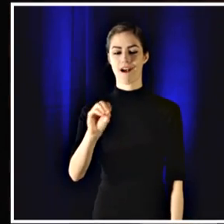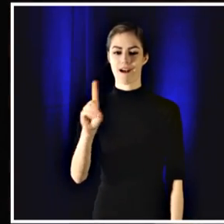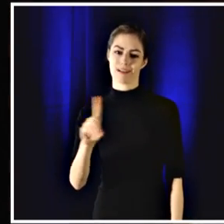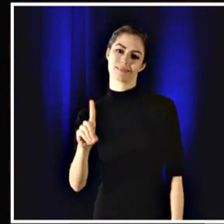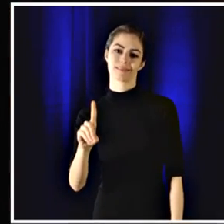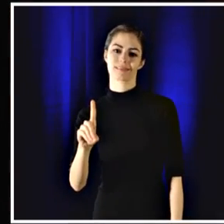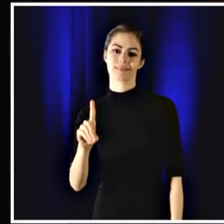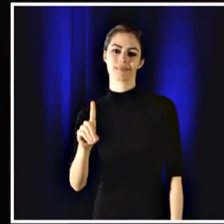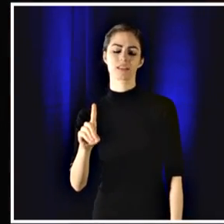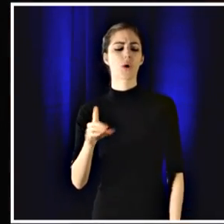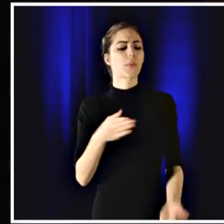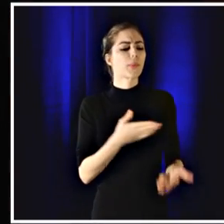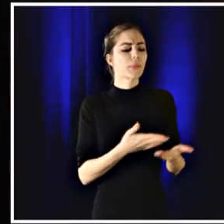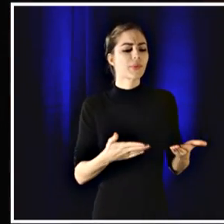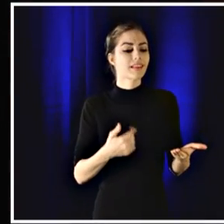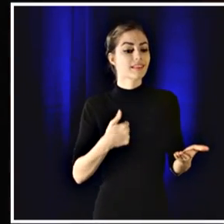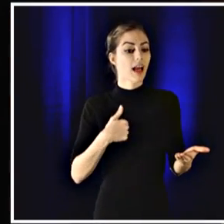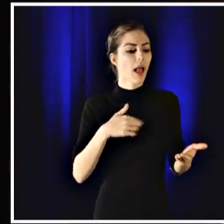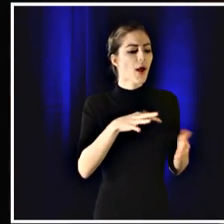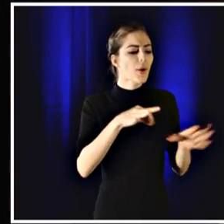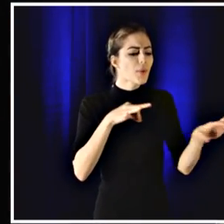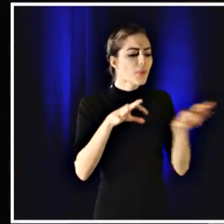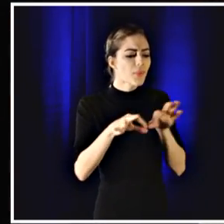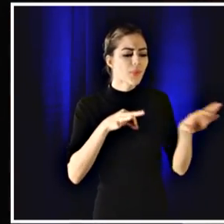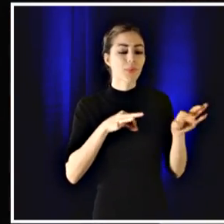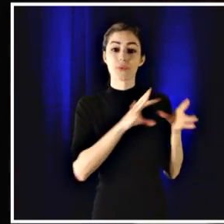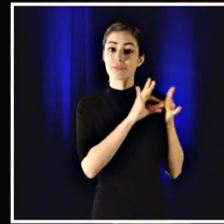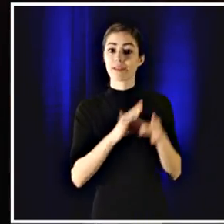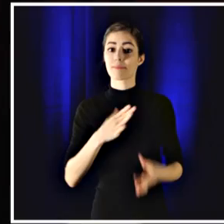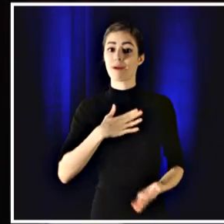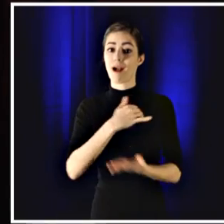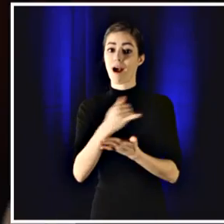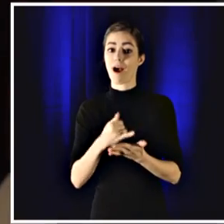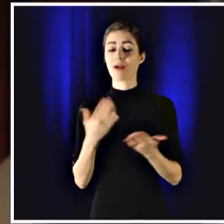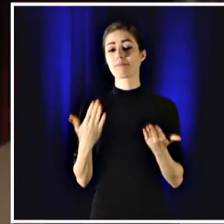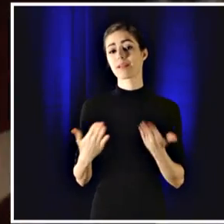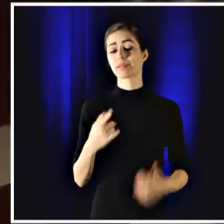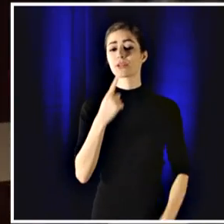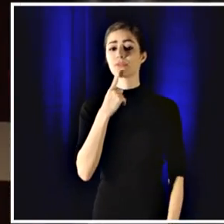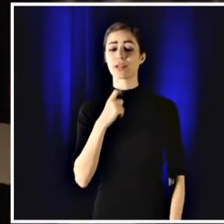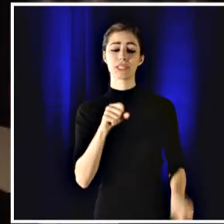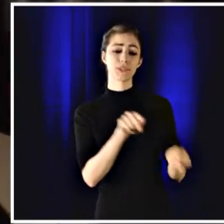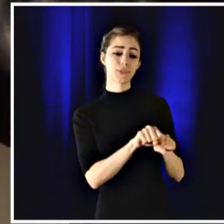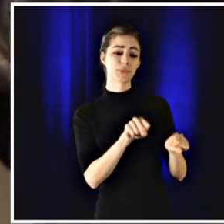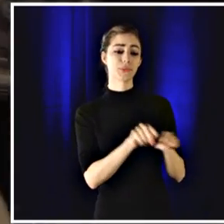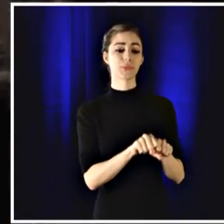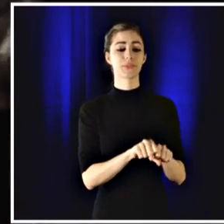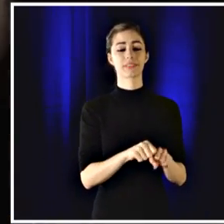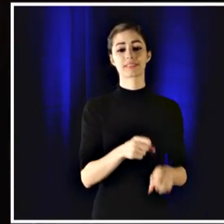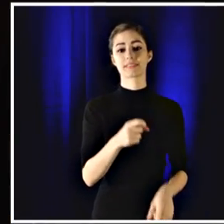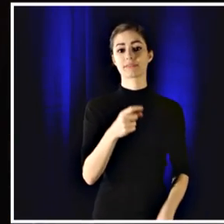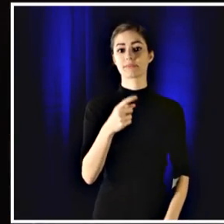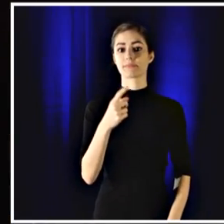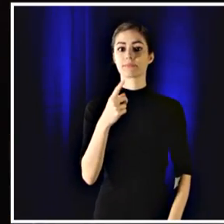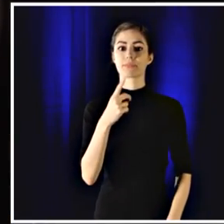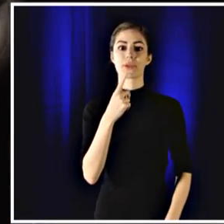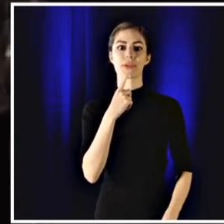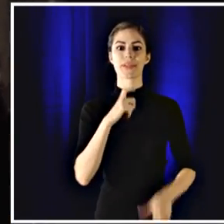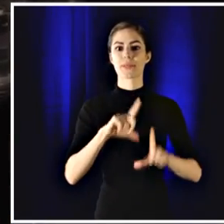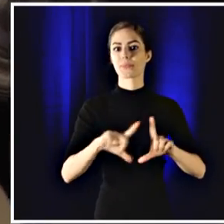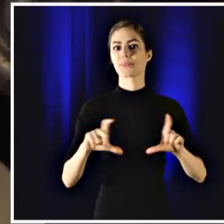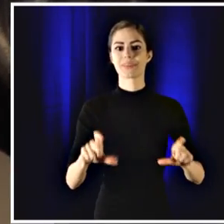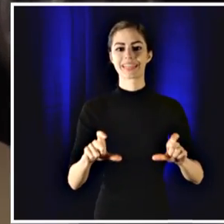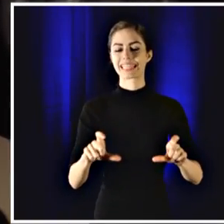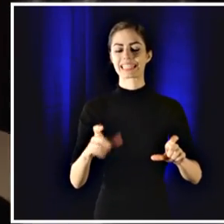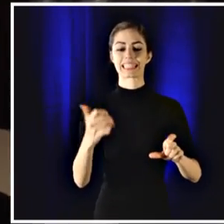from them, which might include ruby shoes, yellow bricks, blue and white gingham patterns, and I